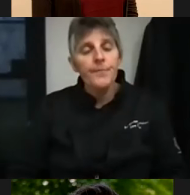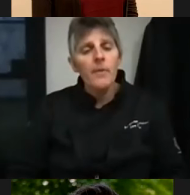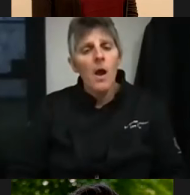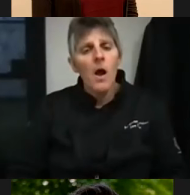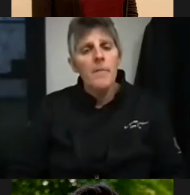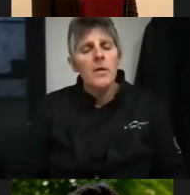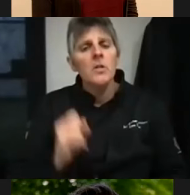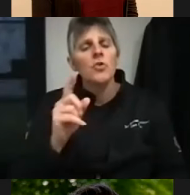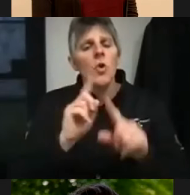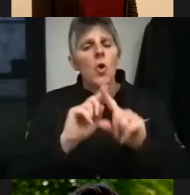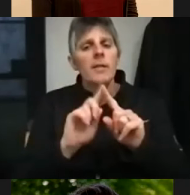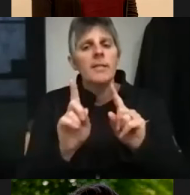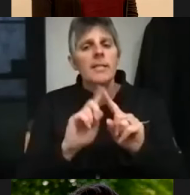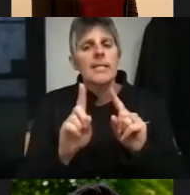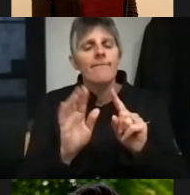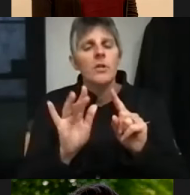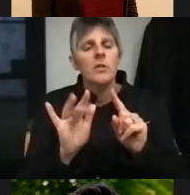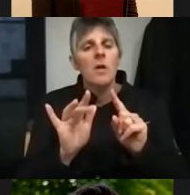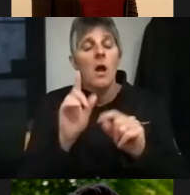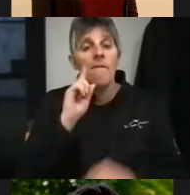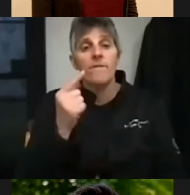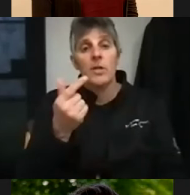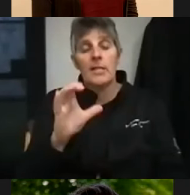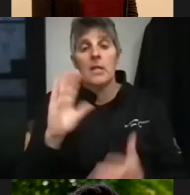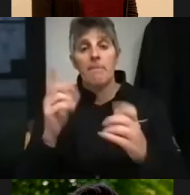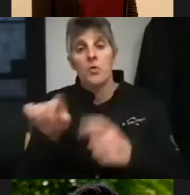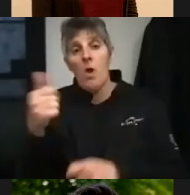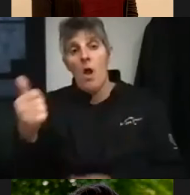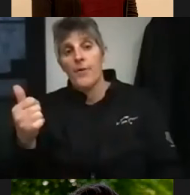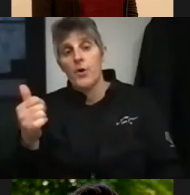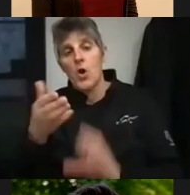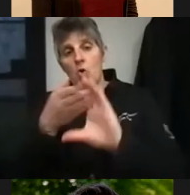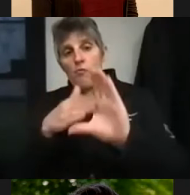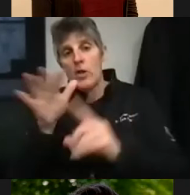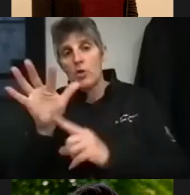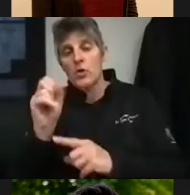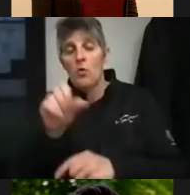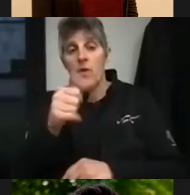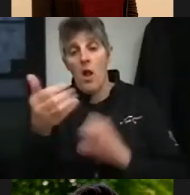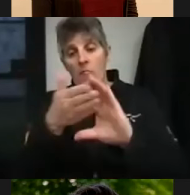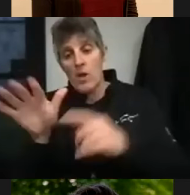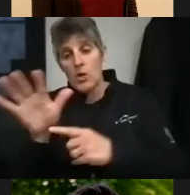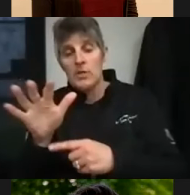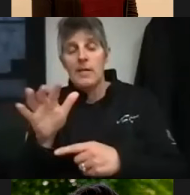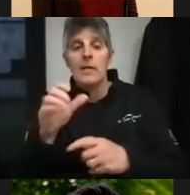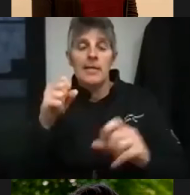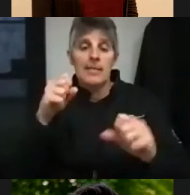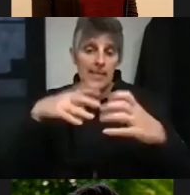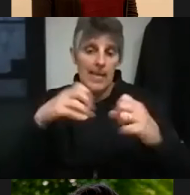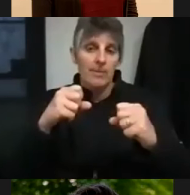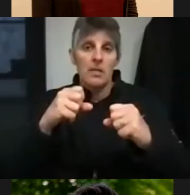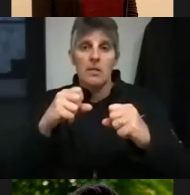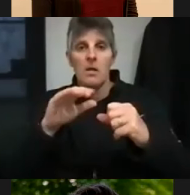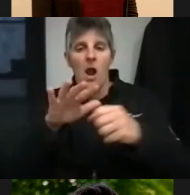So the different for ganglion cells compared to other retinal neurons. So the other retinal neurons, their synaptic contacts are very